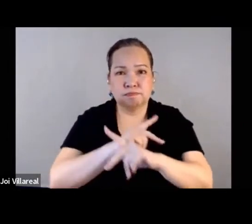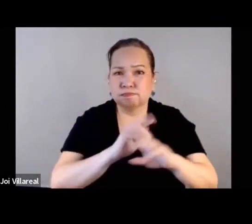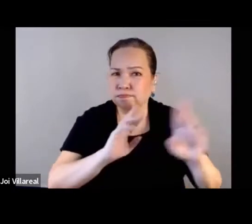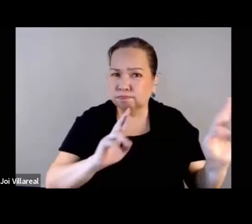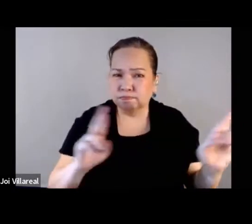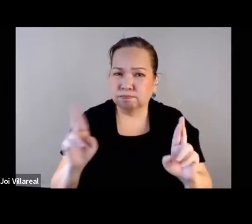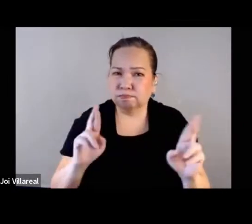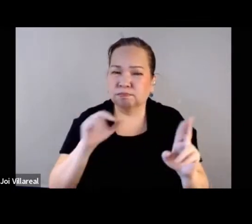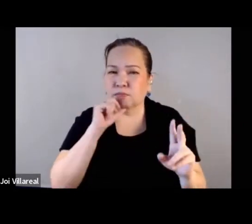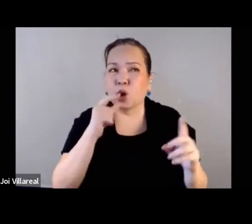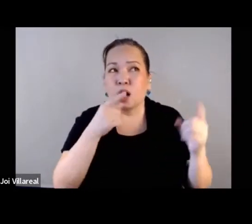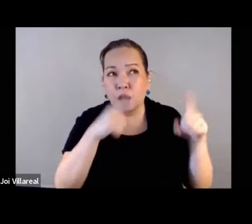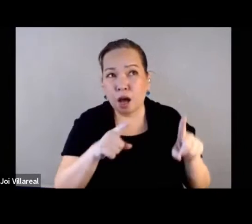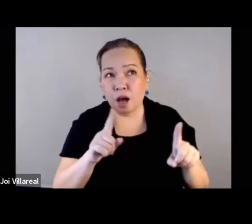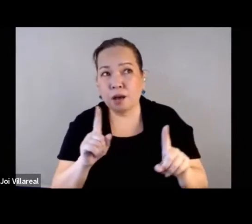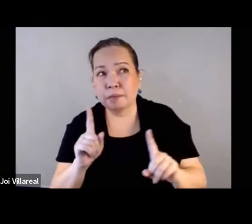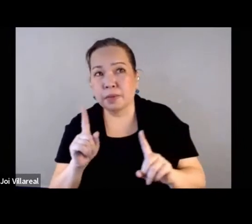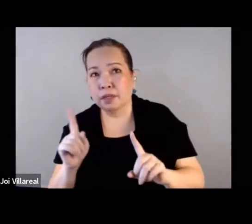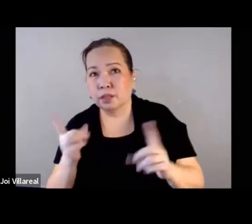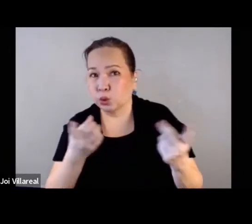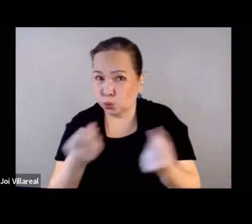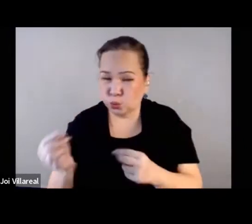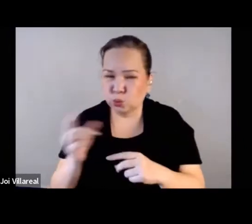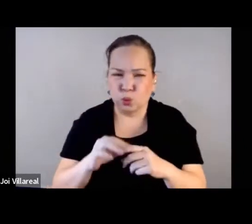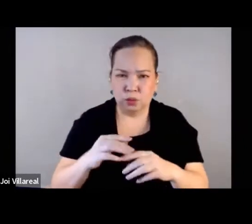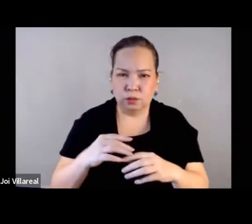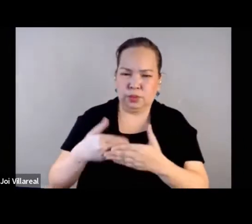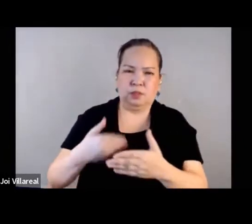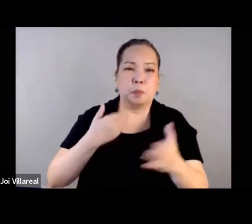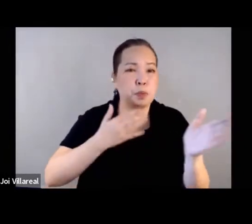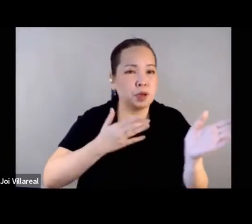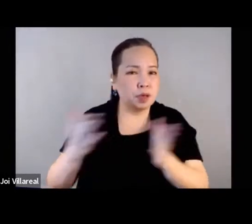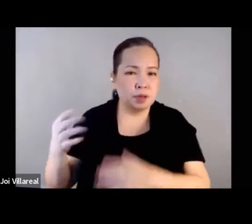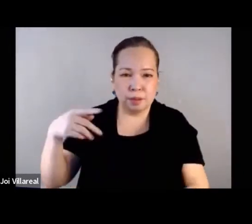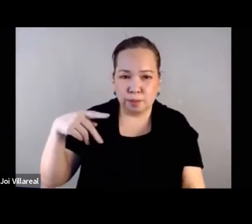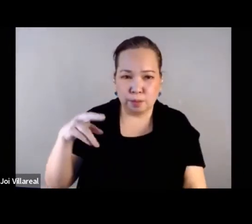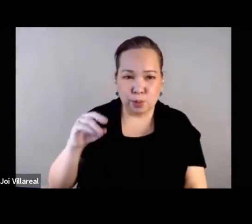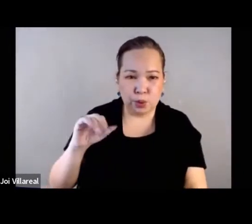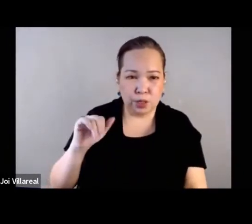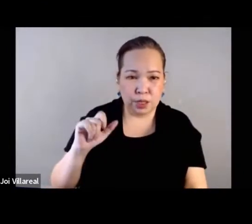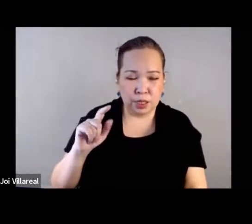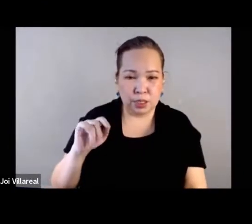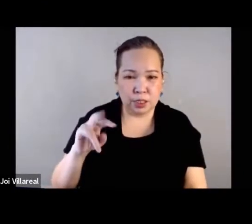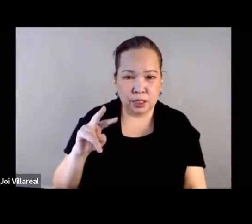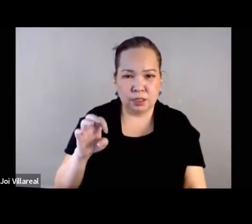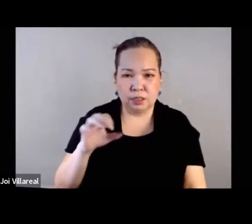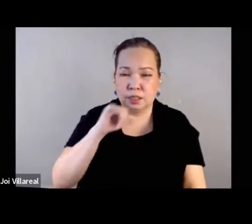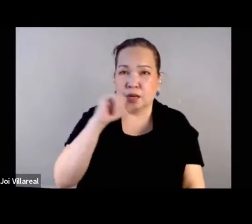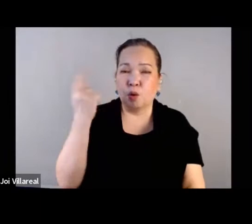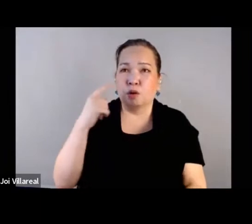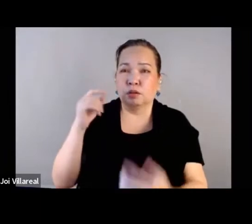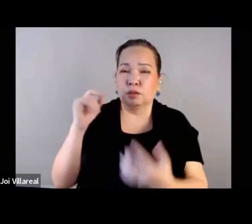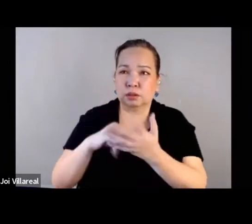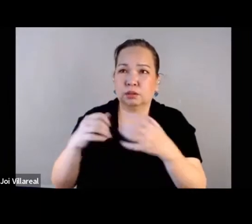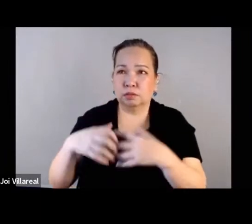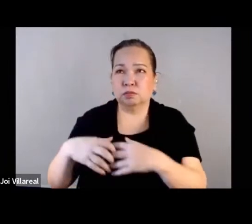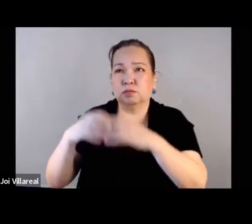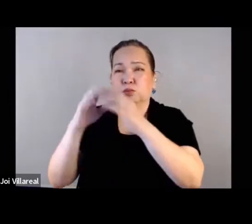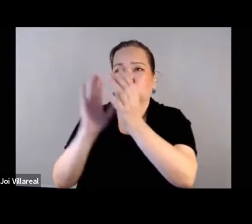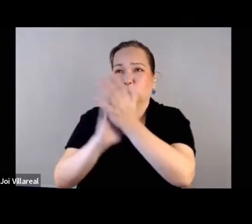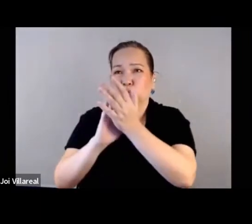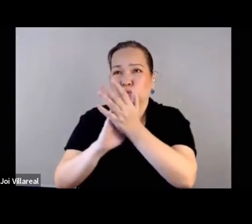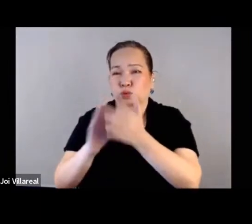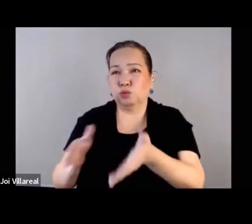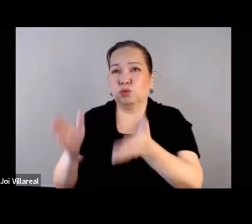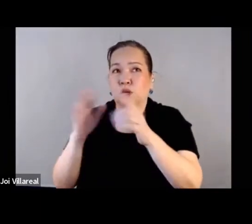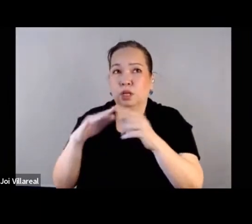just reactive in responding to disasters. We cannot simply rebuild our schools and then wait for the next